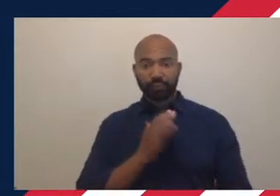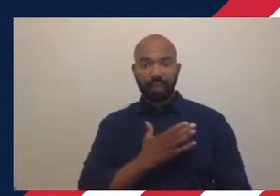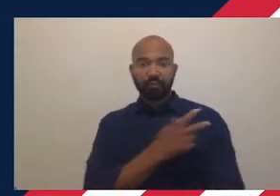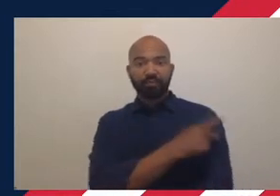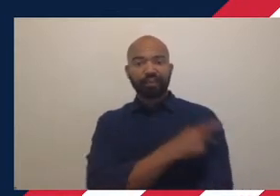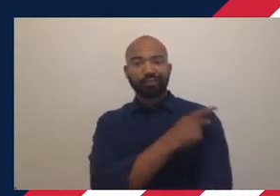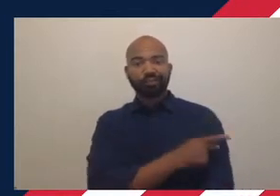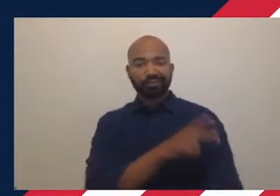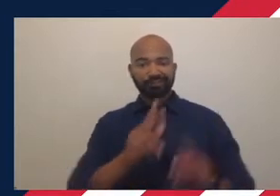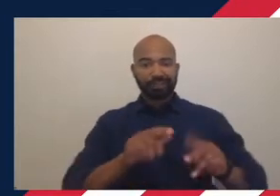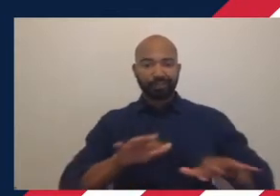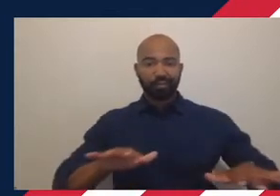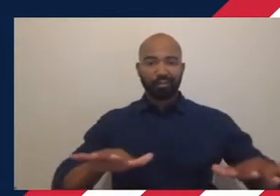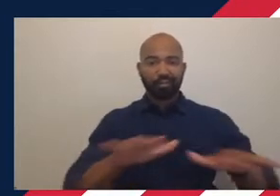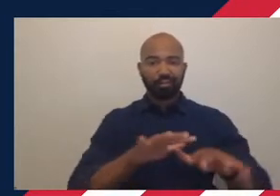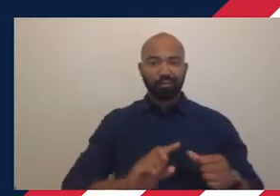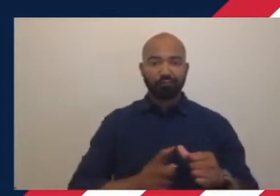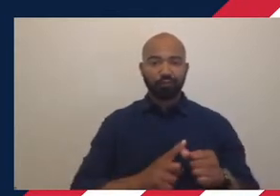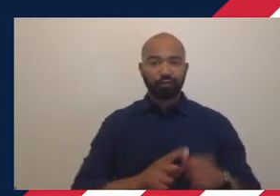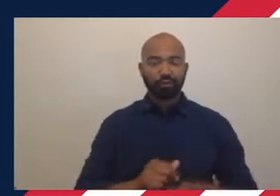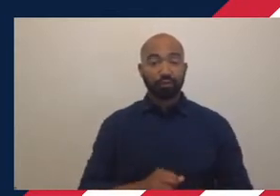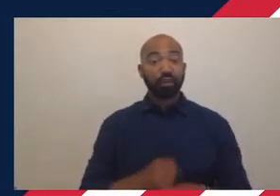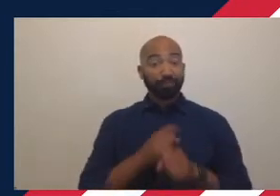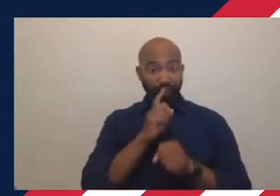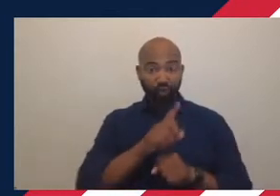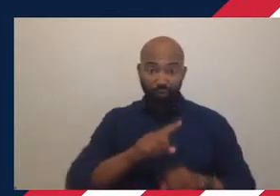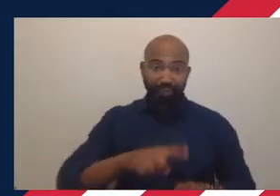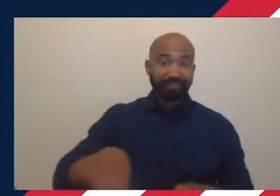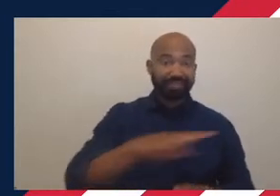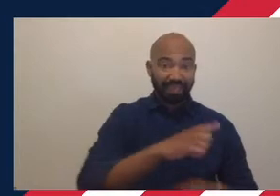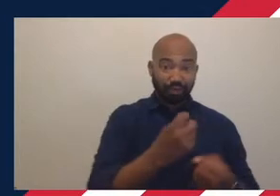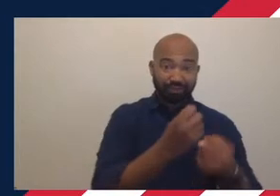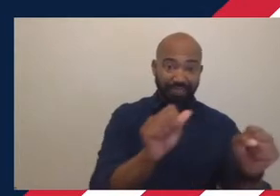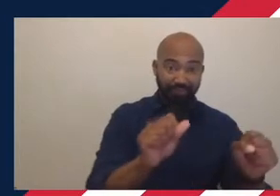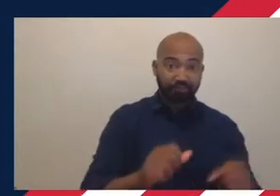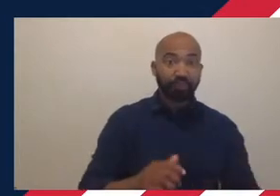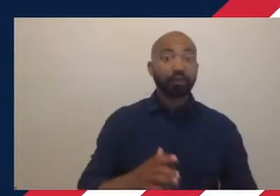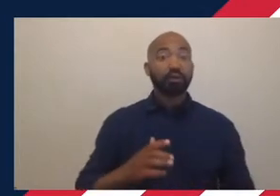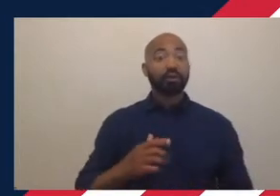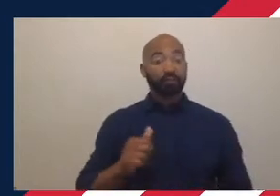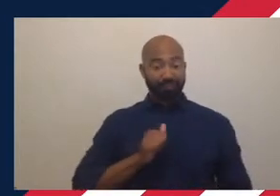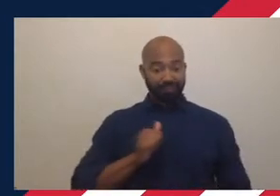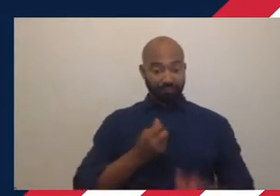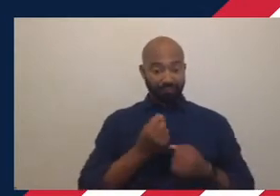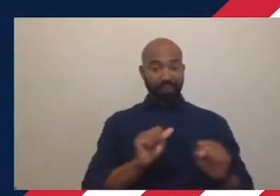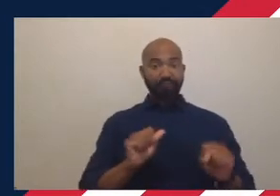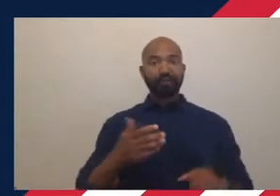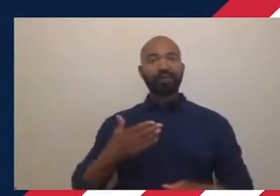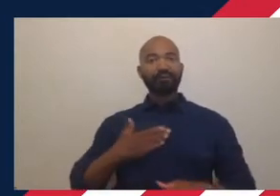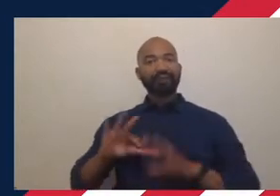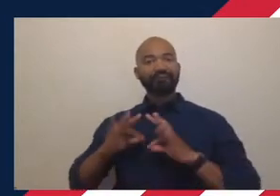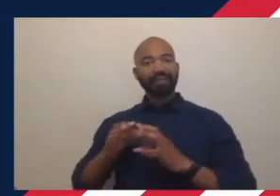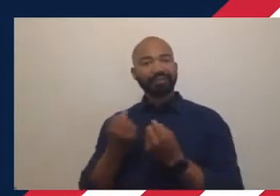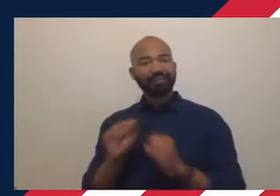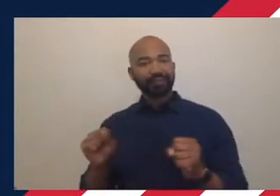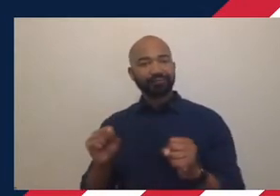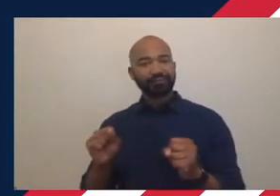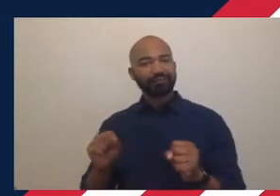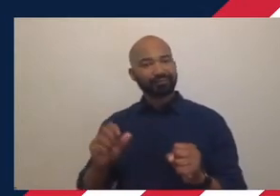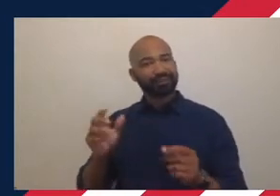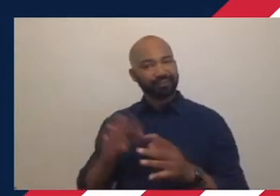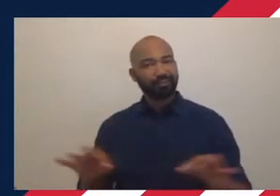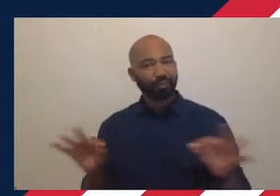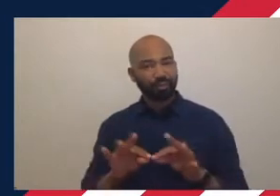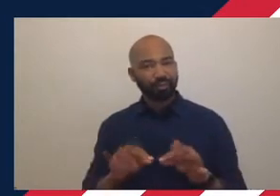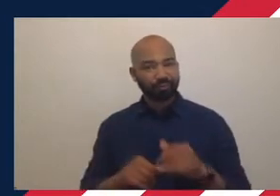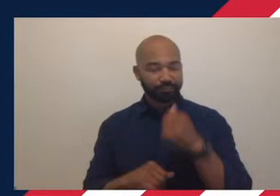to ensure our patient safety and our own safety and our family safety. And we feel a lot of times that there is